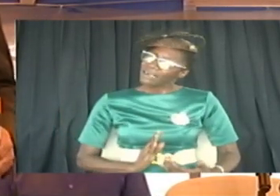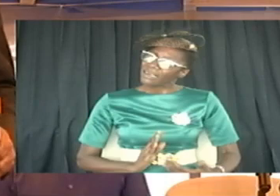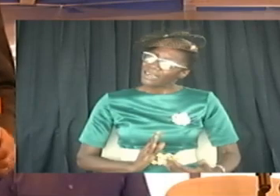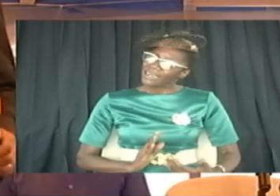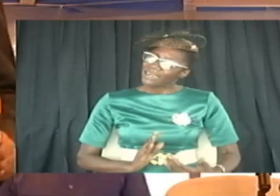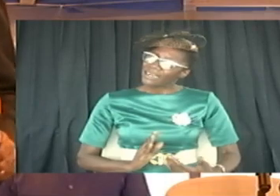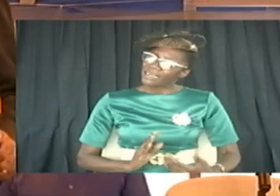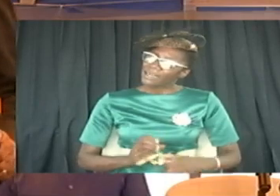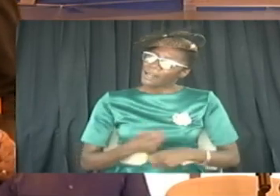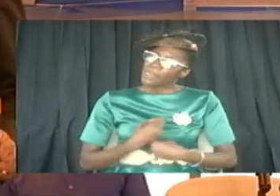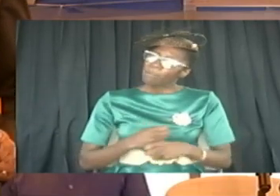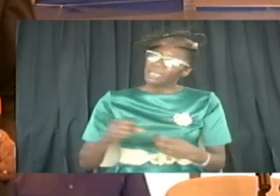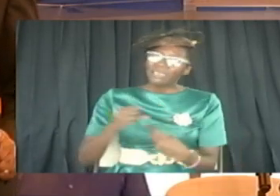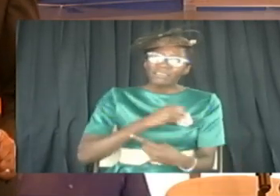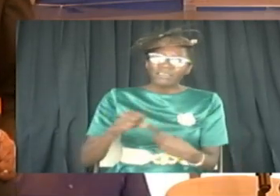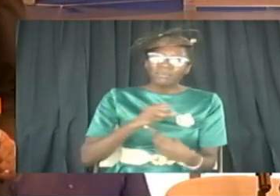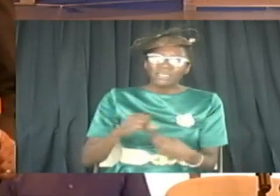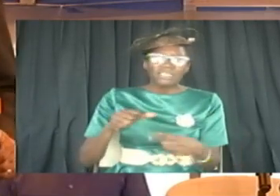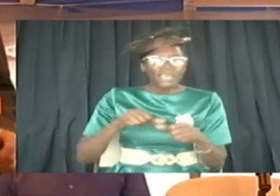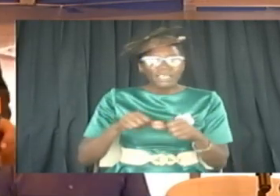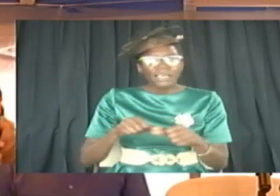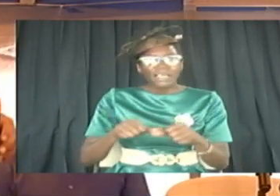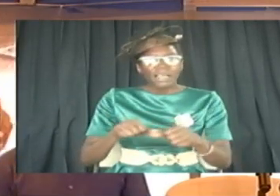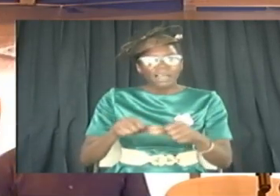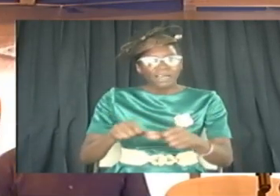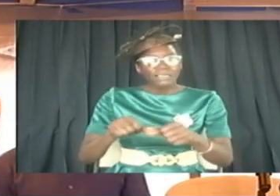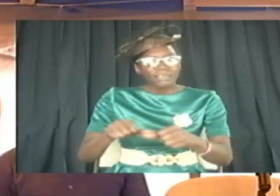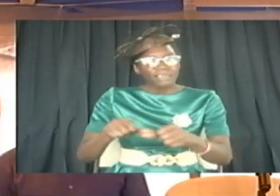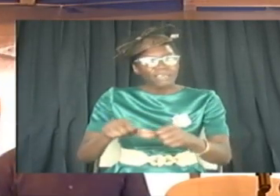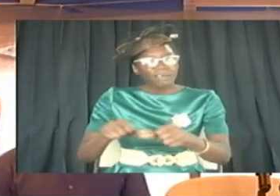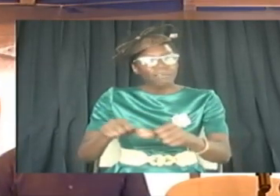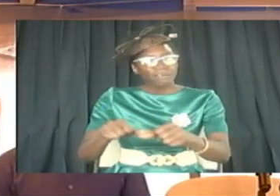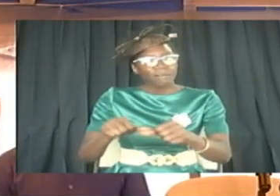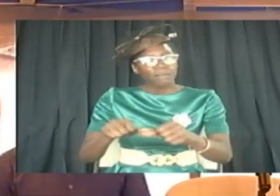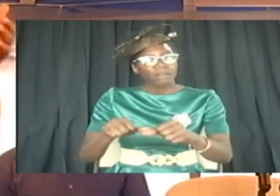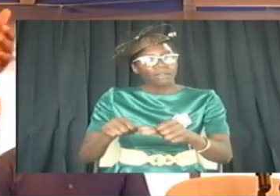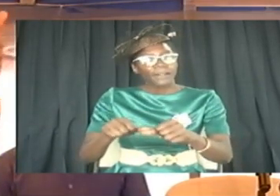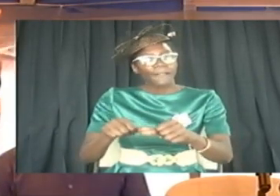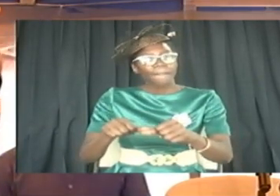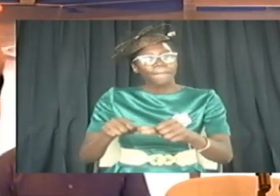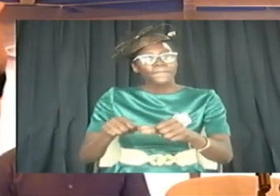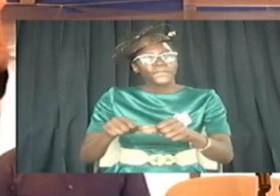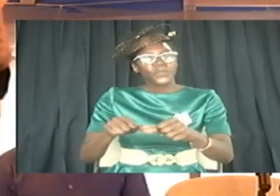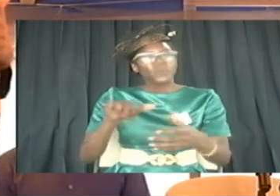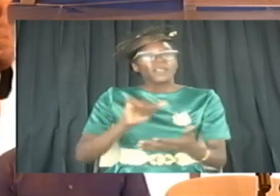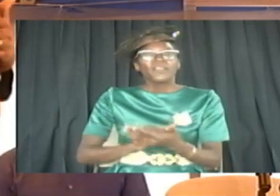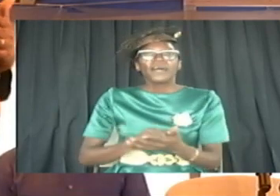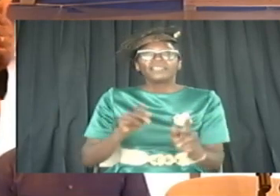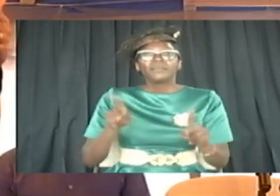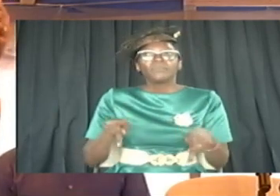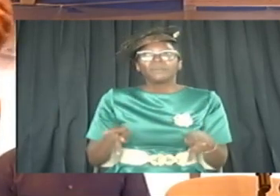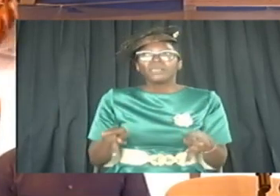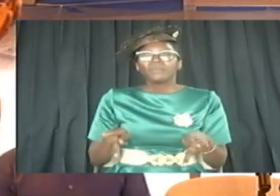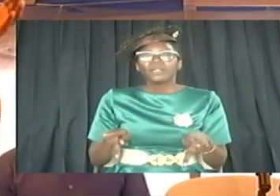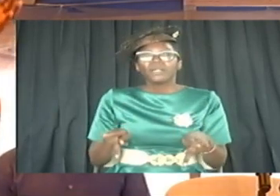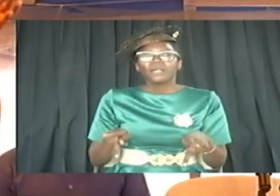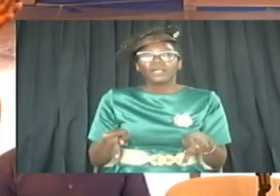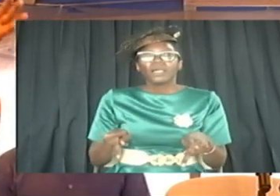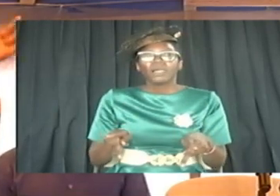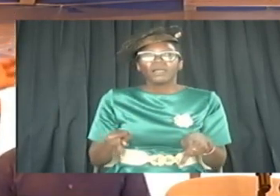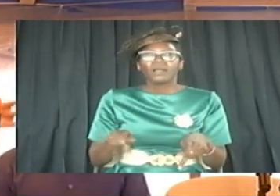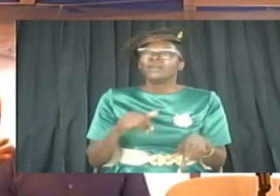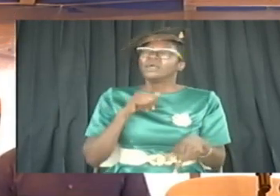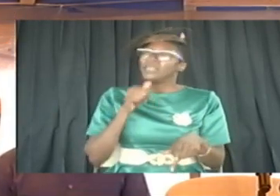the situation like this to continue so long to the extent that people are not even